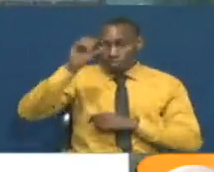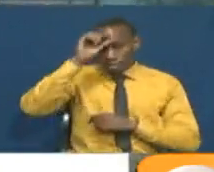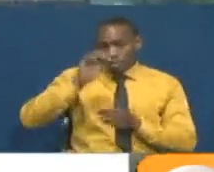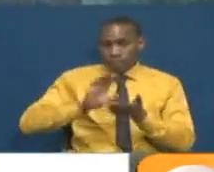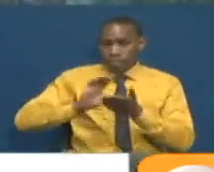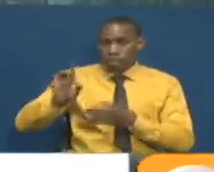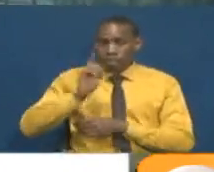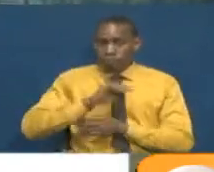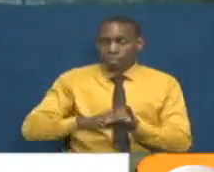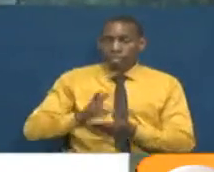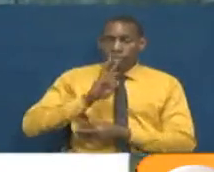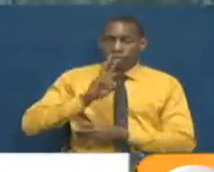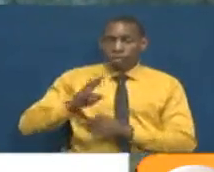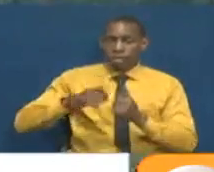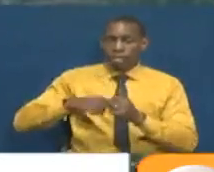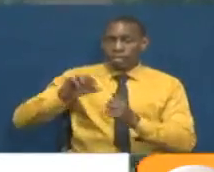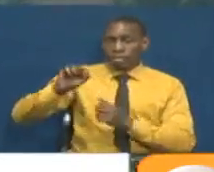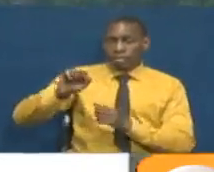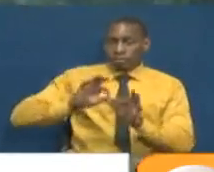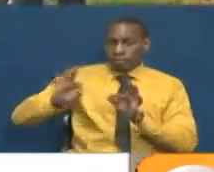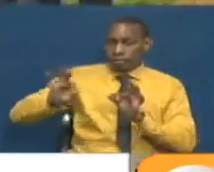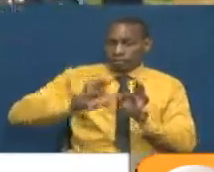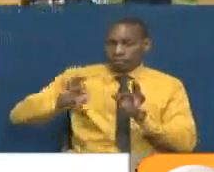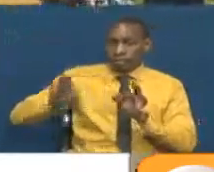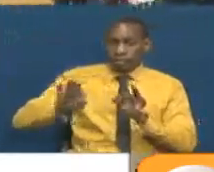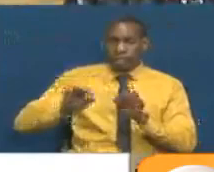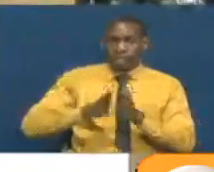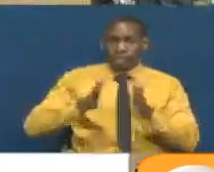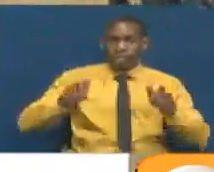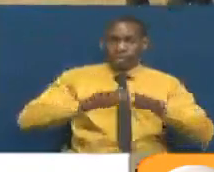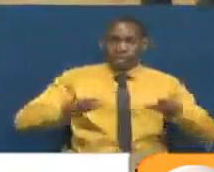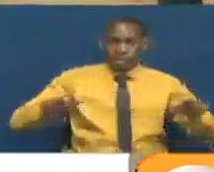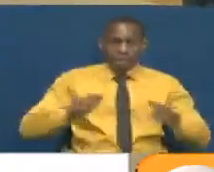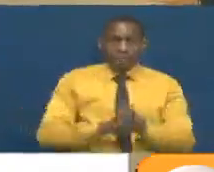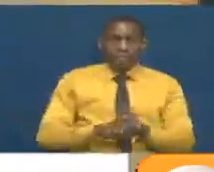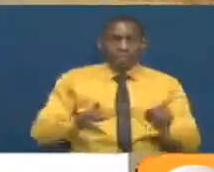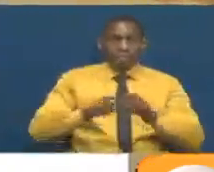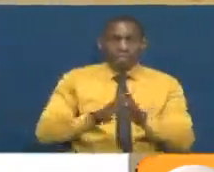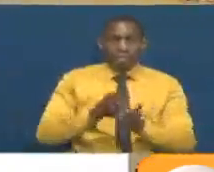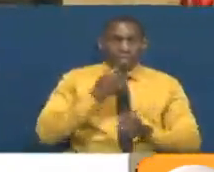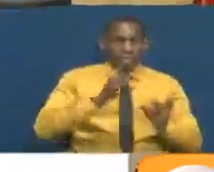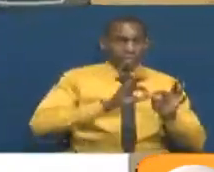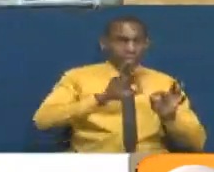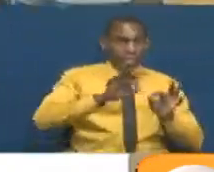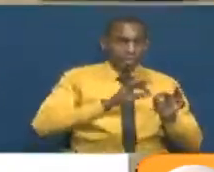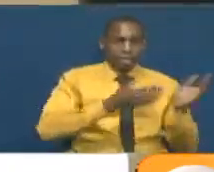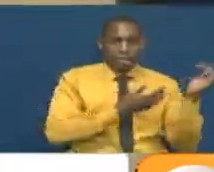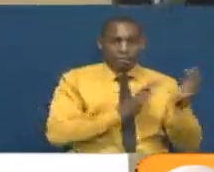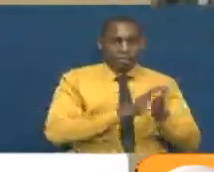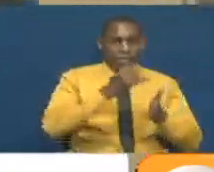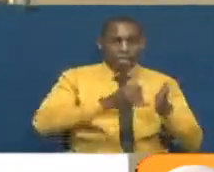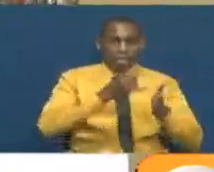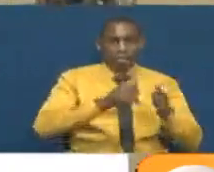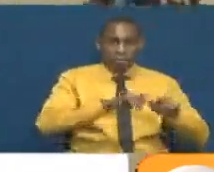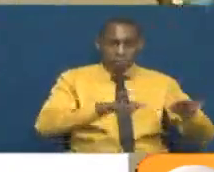set aside 265 acres for the mega park. Out of this, 100 acres has been earmarked for the industrial